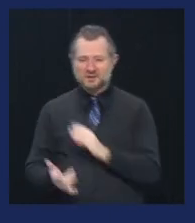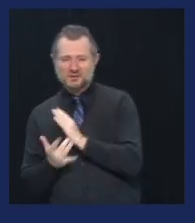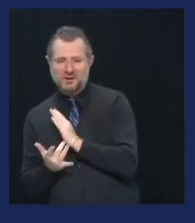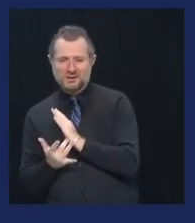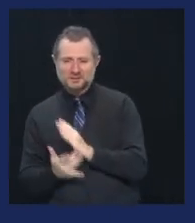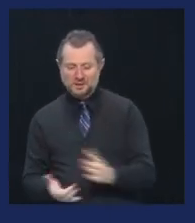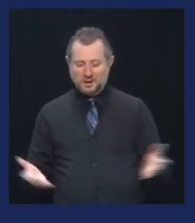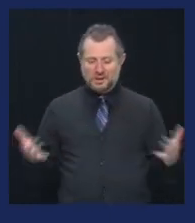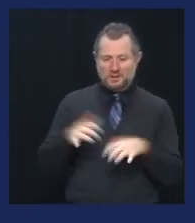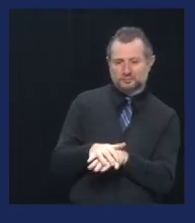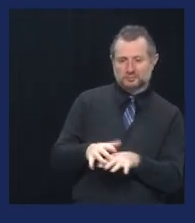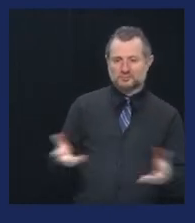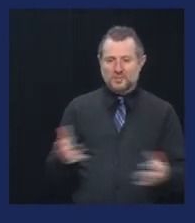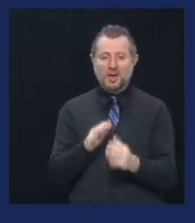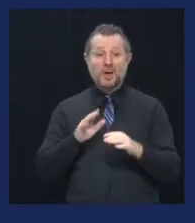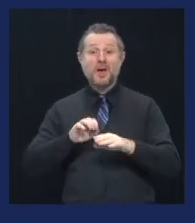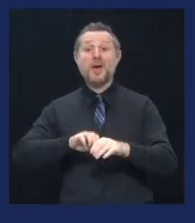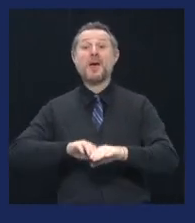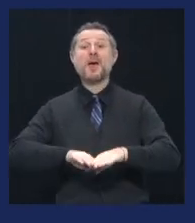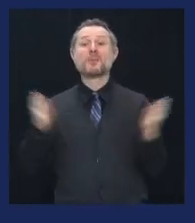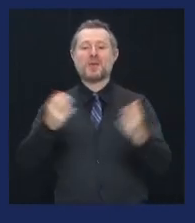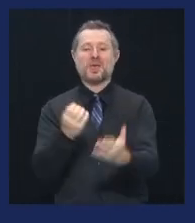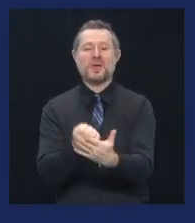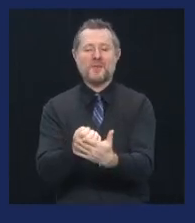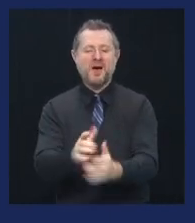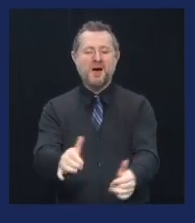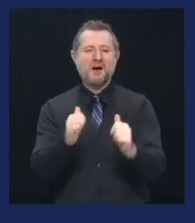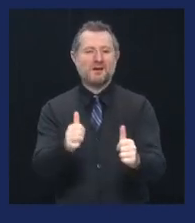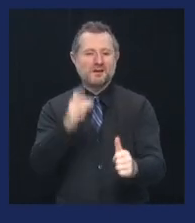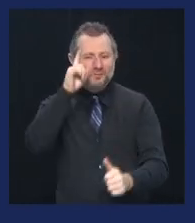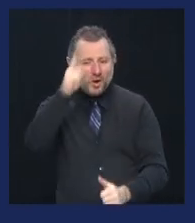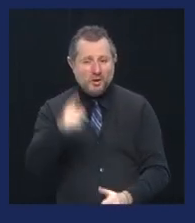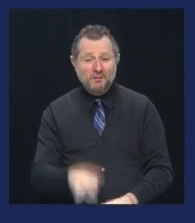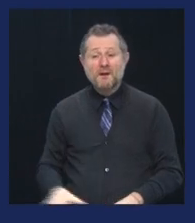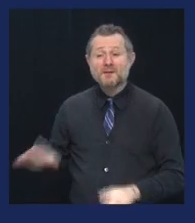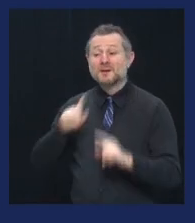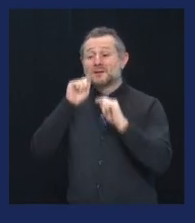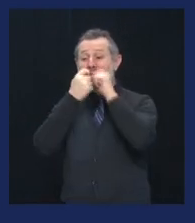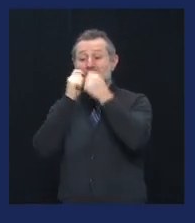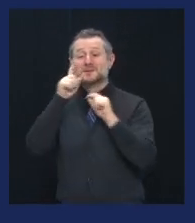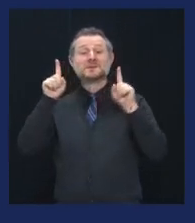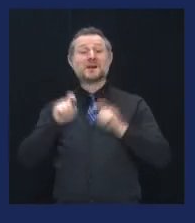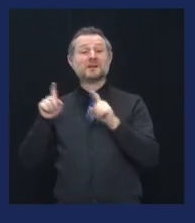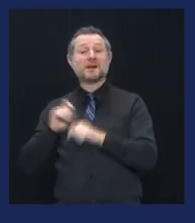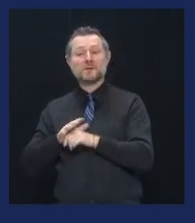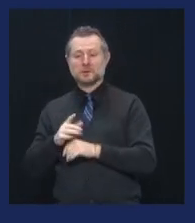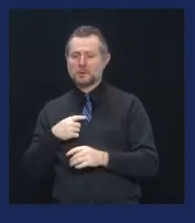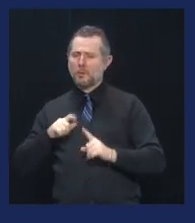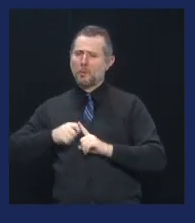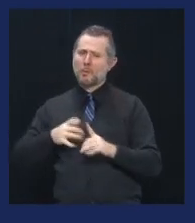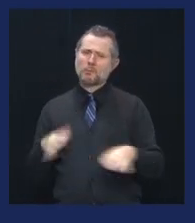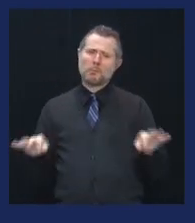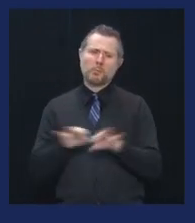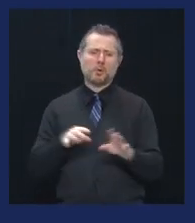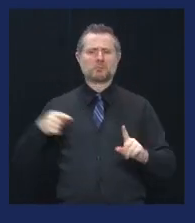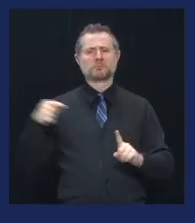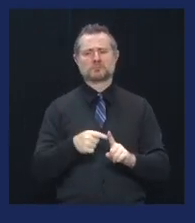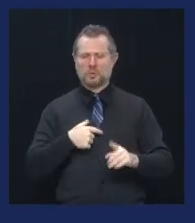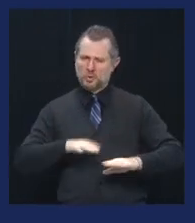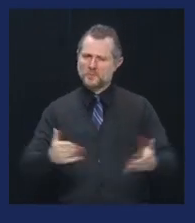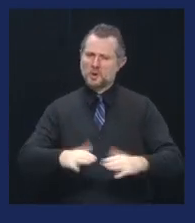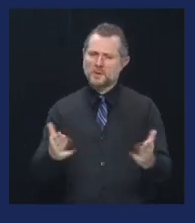intelligently. Testing is the key to reopening our economy before the vaccine hits critical